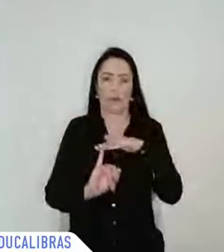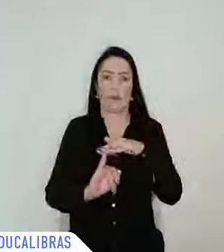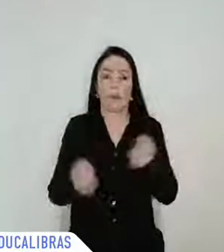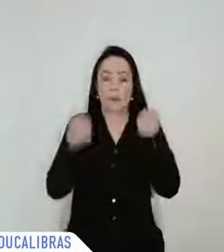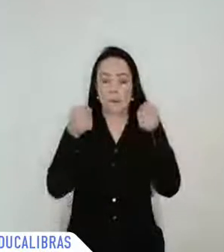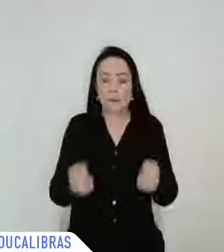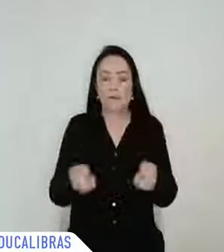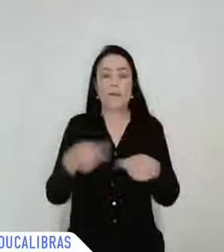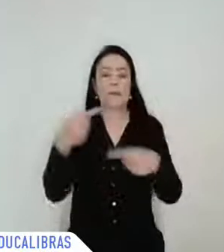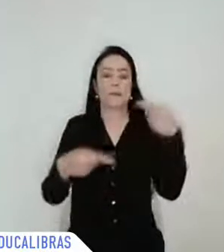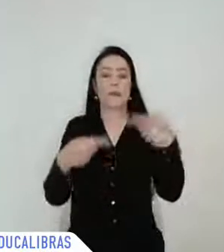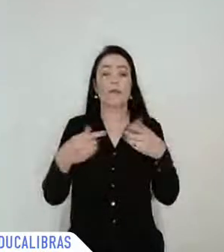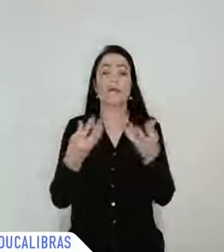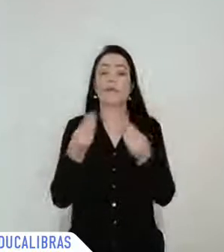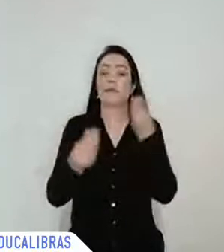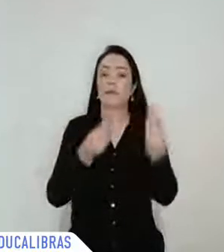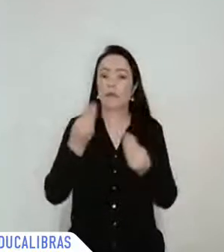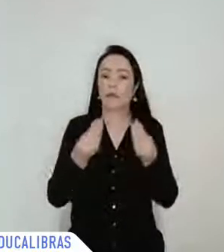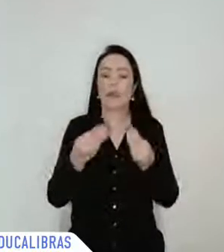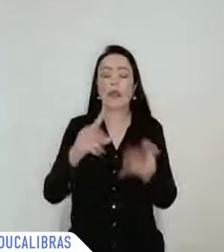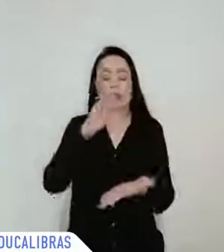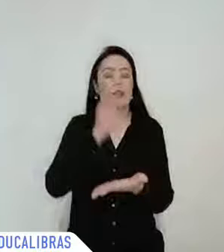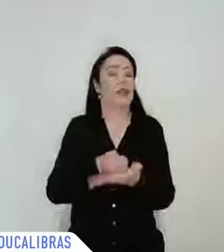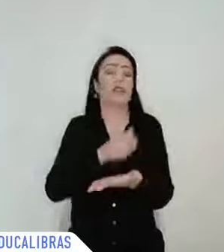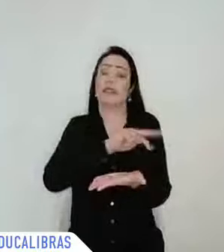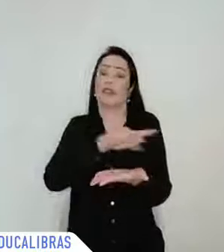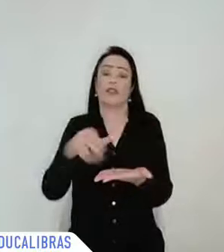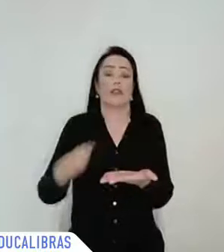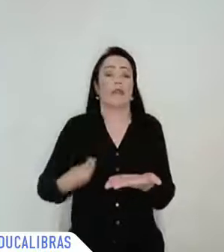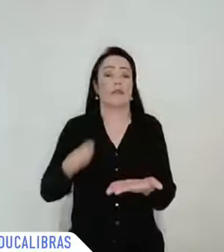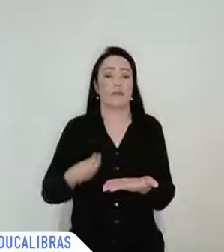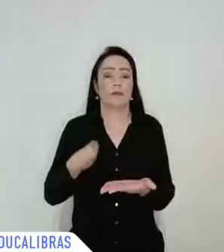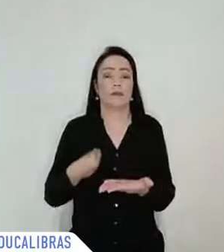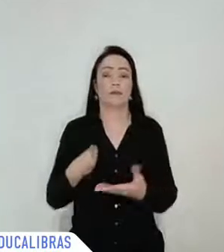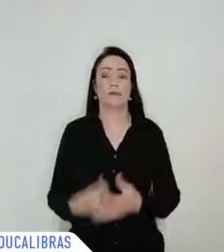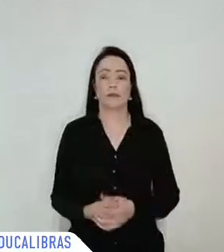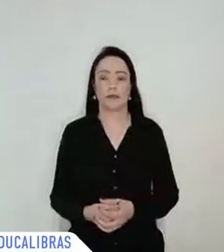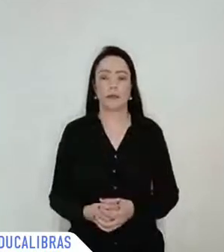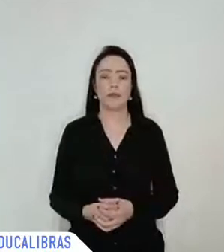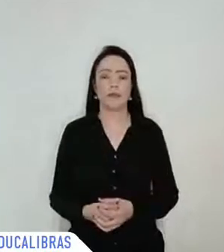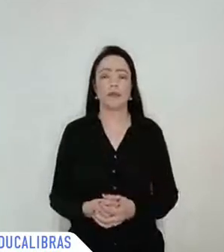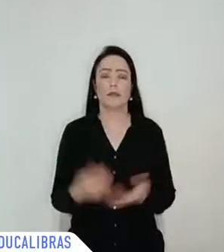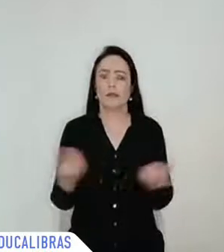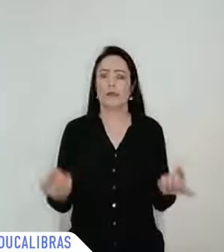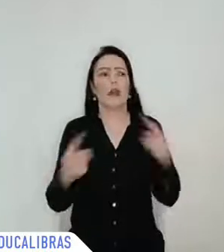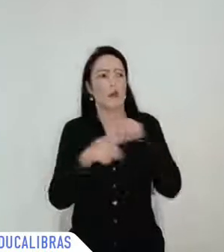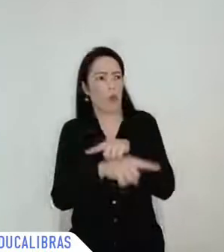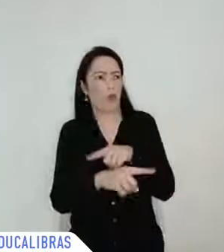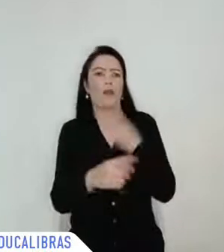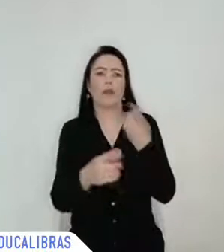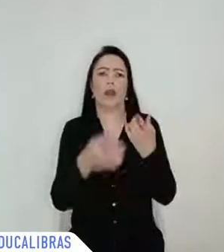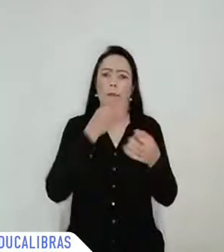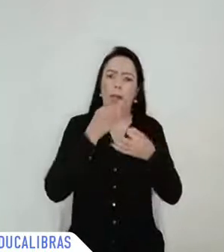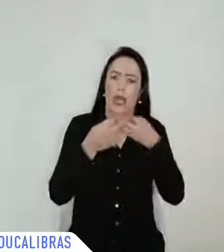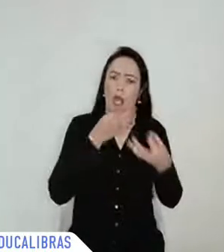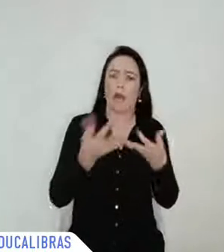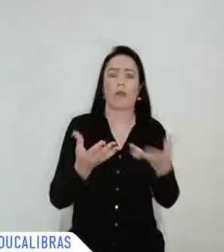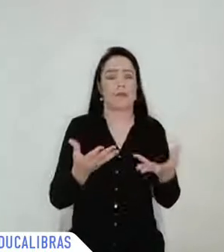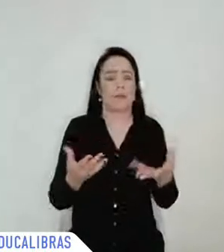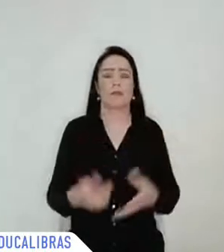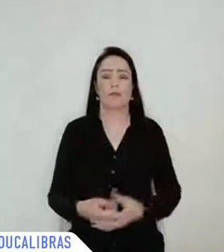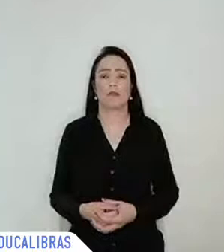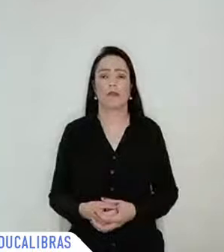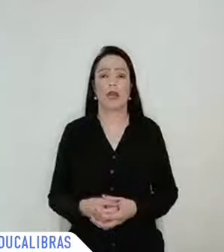of institutions. We need to ensure politics as a place where we decide things with all the contradictions